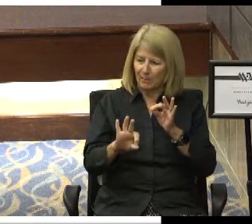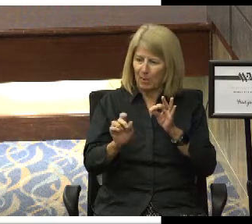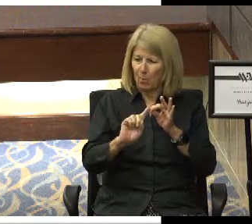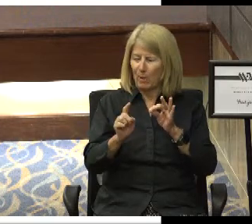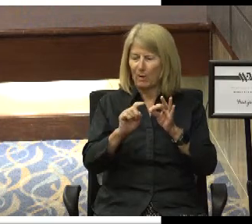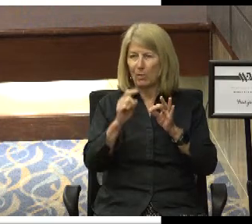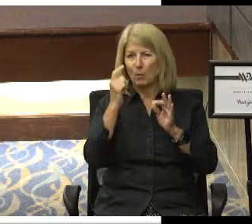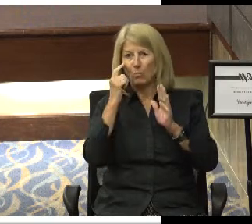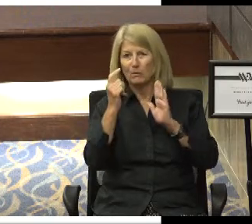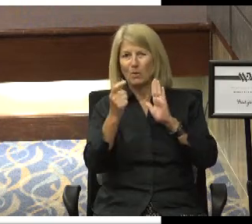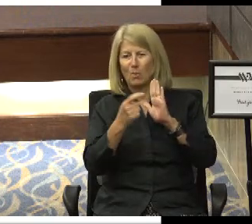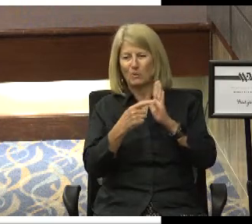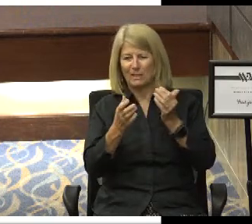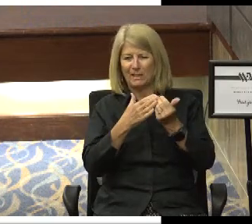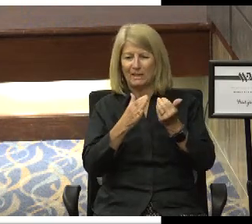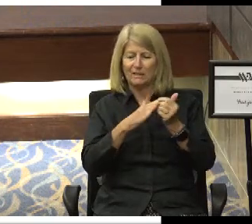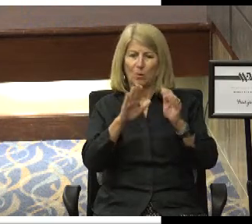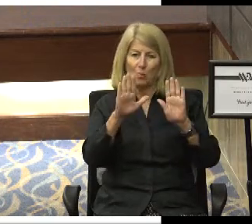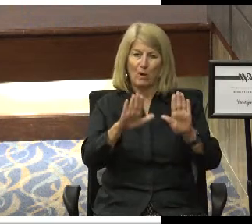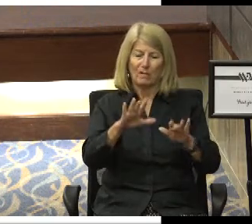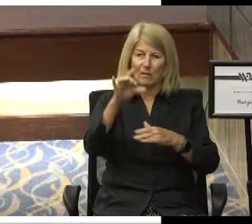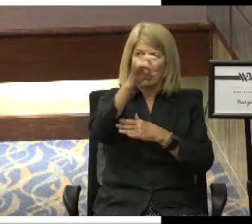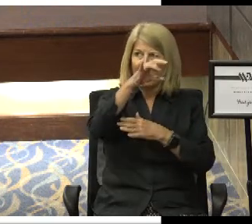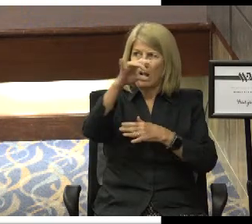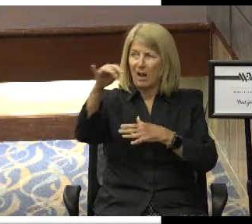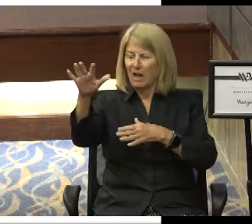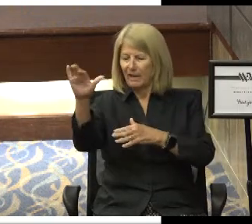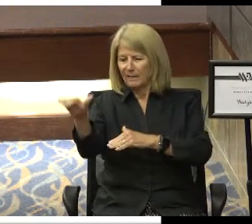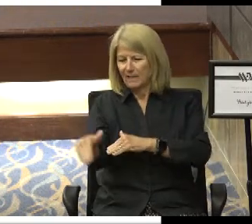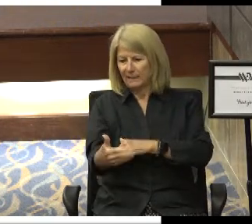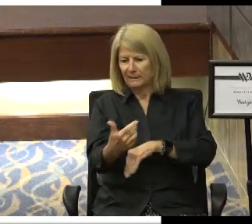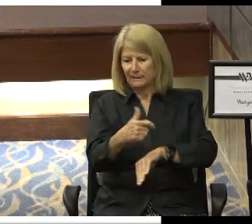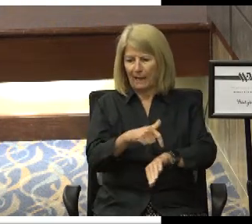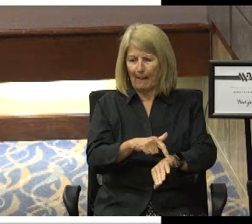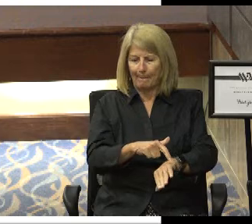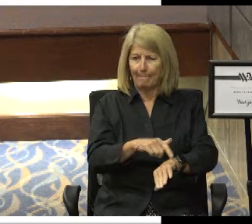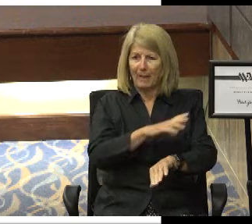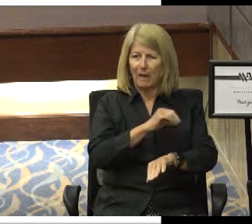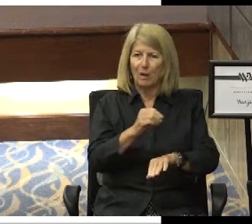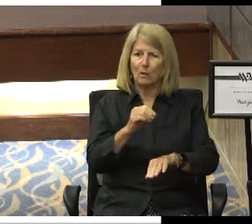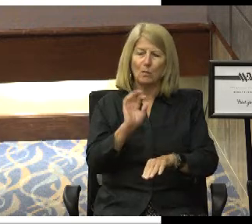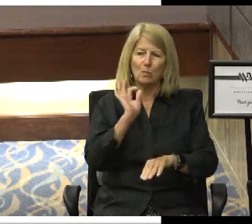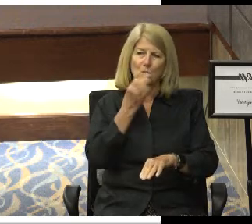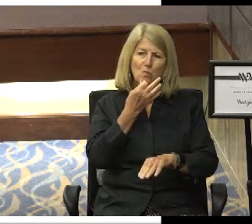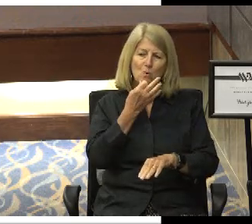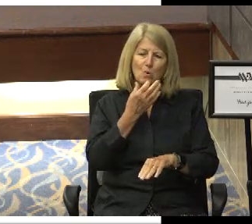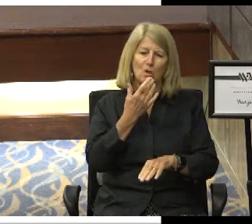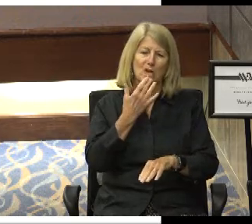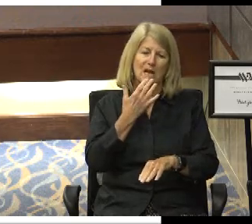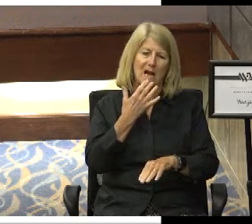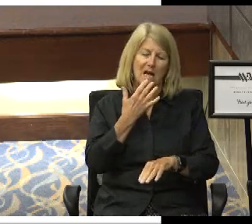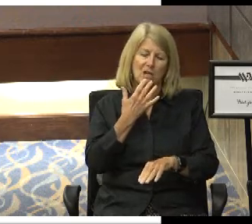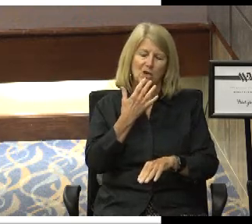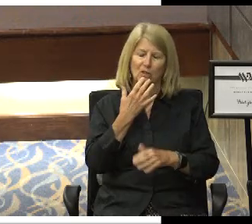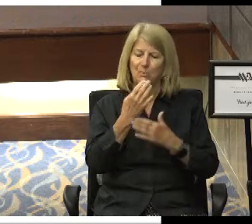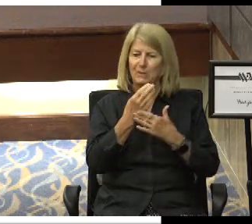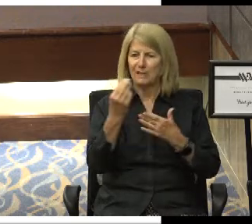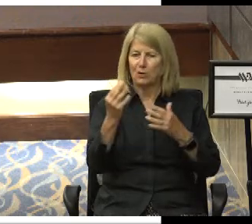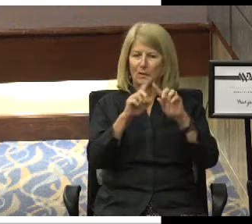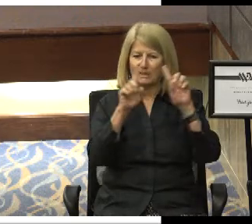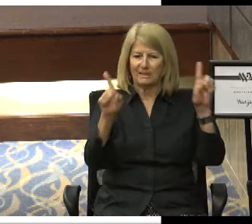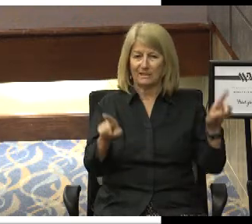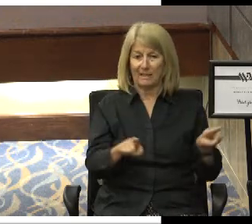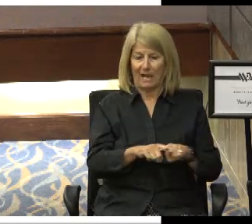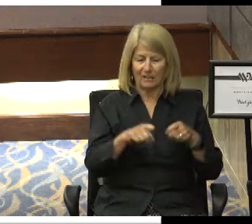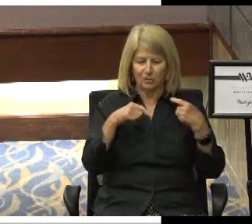eye-catching, great lighting at night, and cool colors and materials and signage in the day that you can